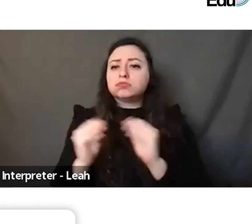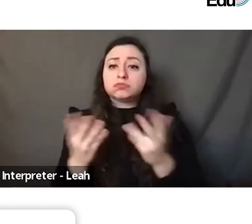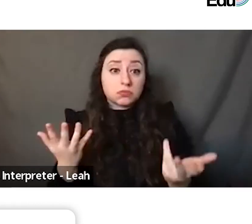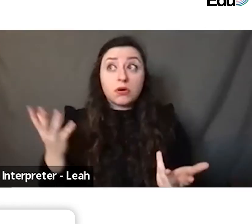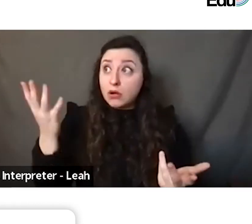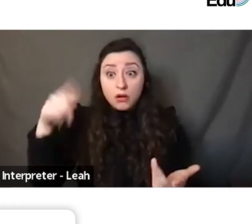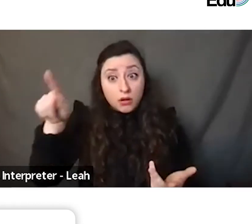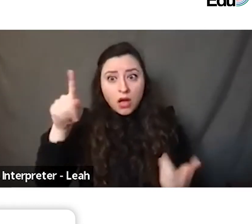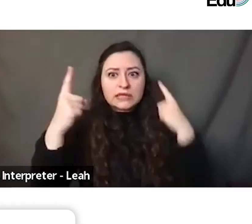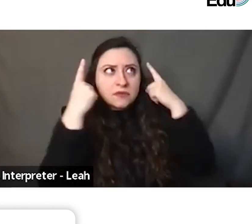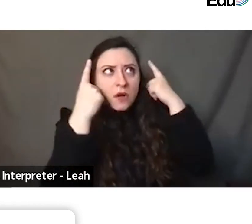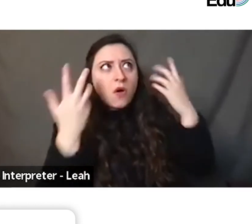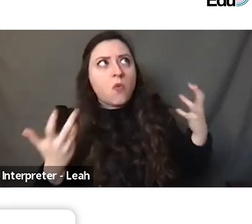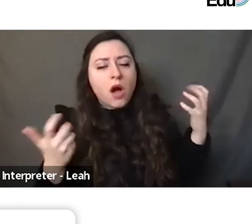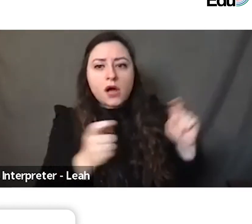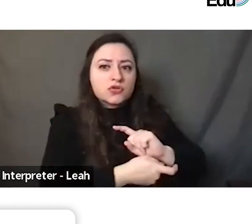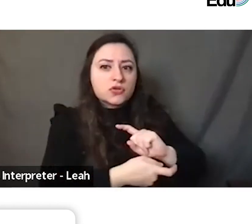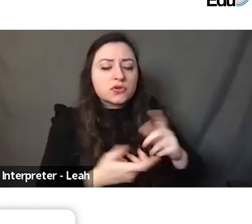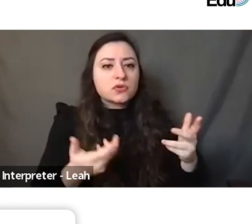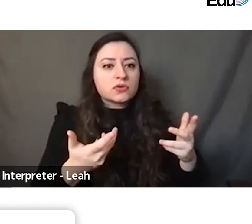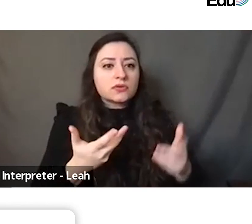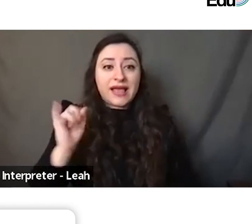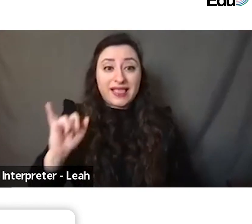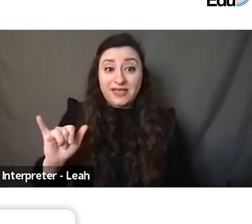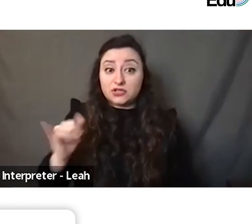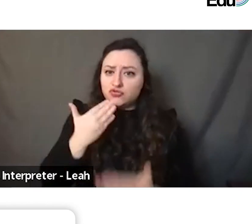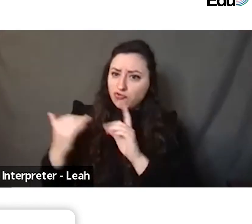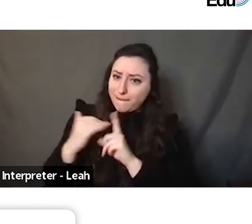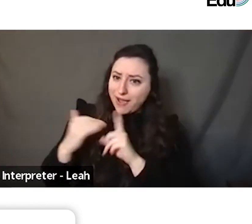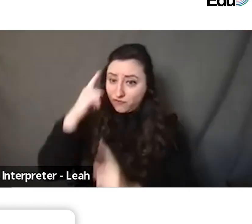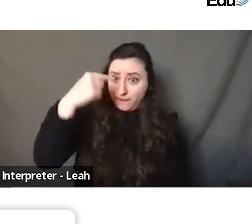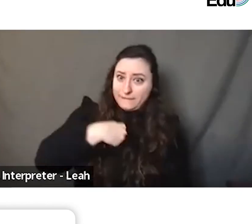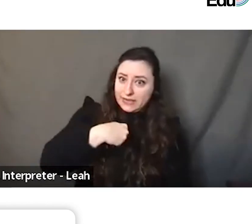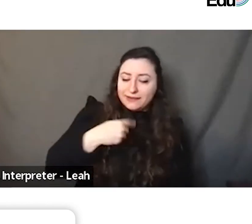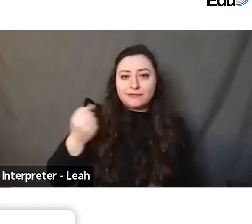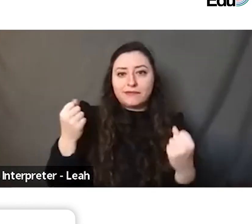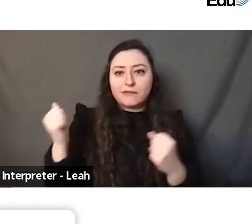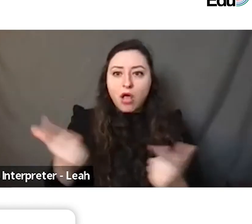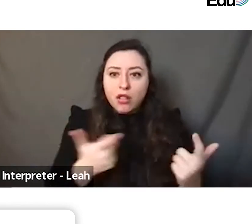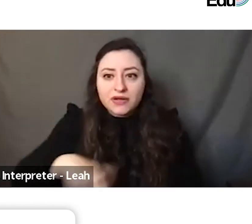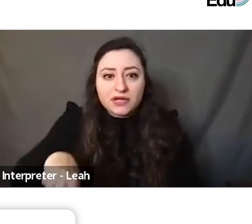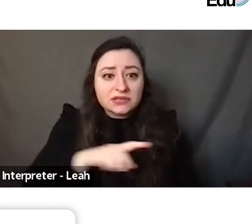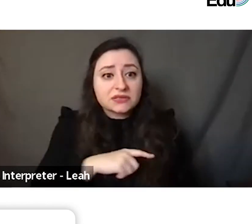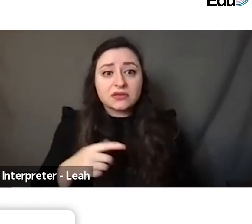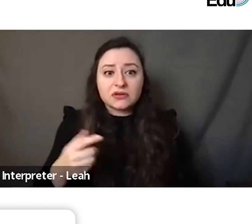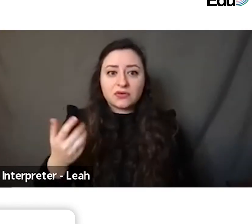taking action, and you know, and it's a good reminder, you know, for me and for all of us, that when we're talking with them, well, they're people